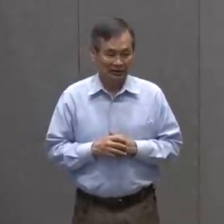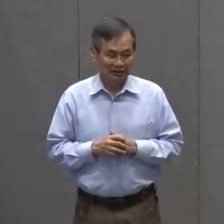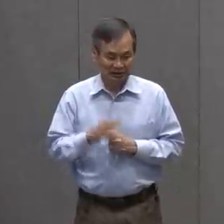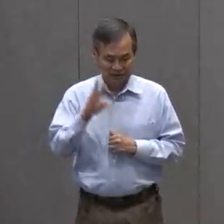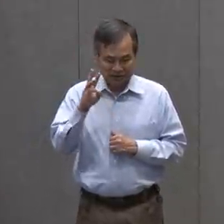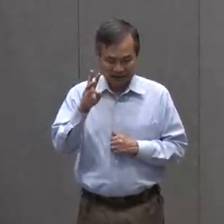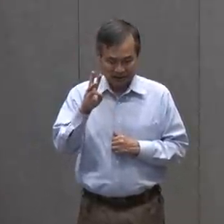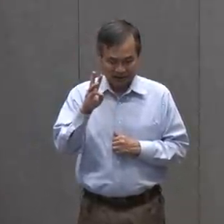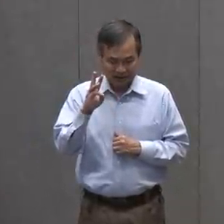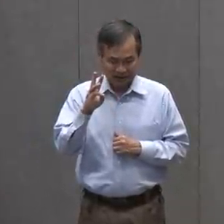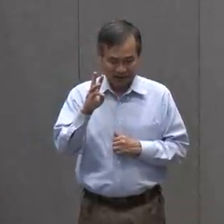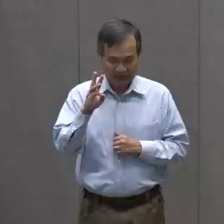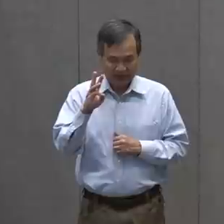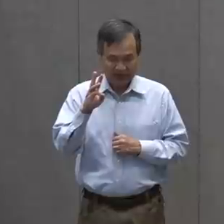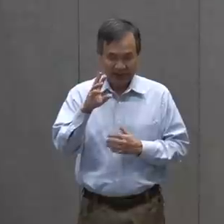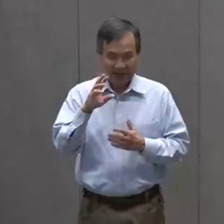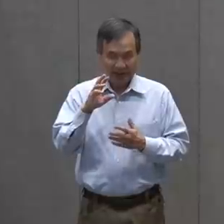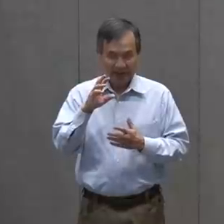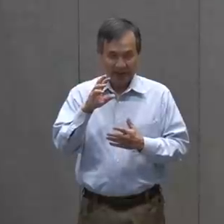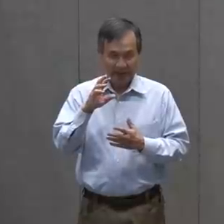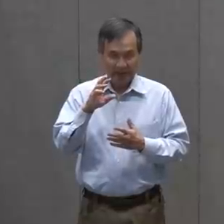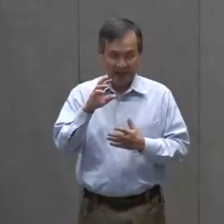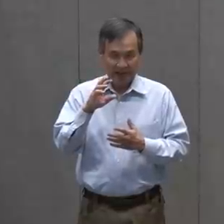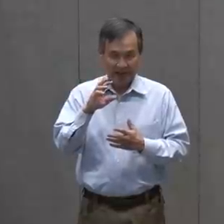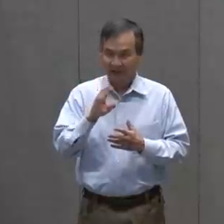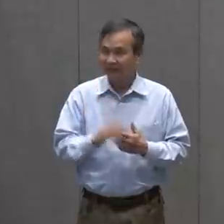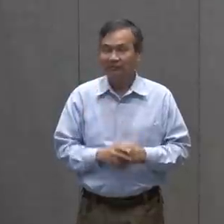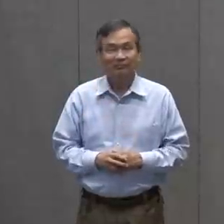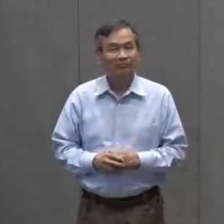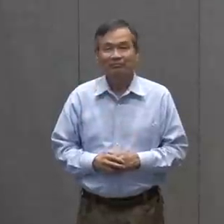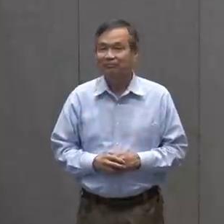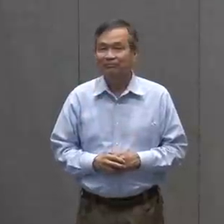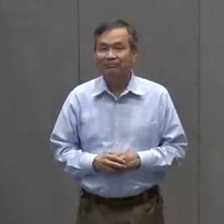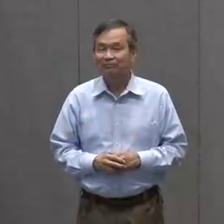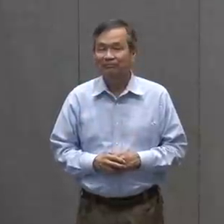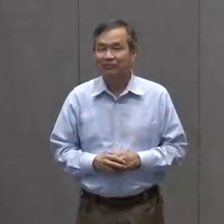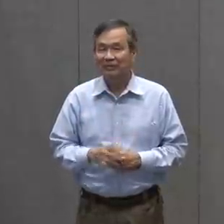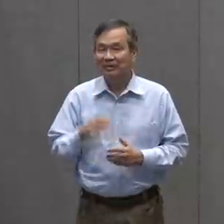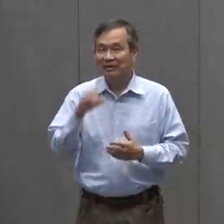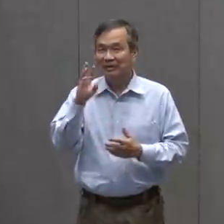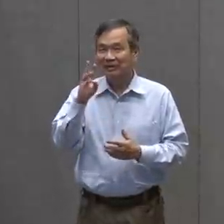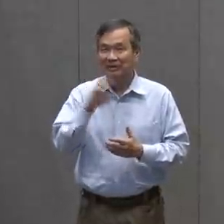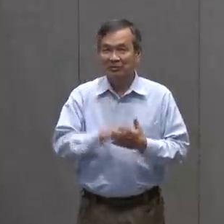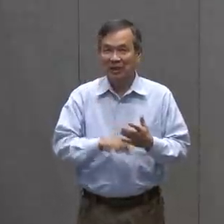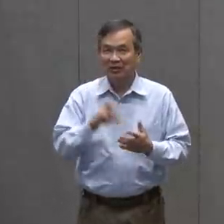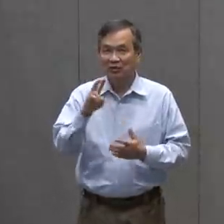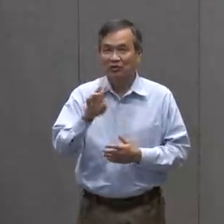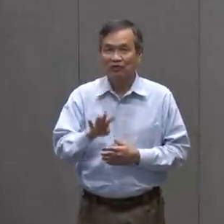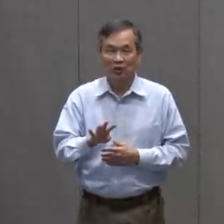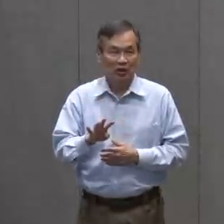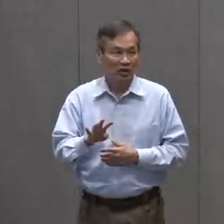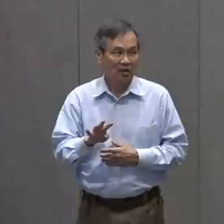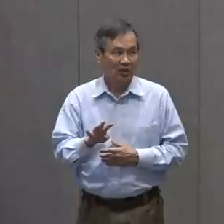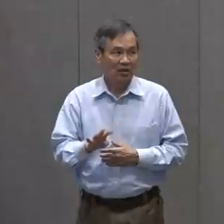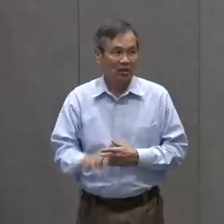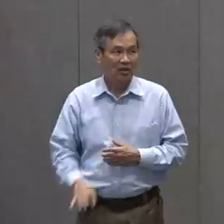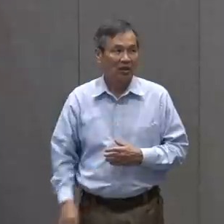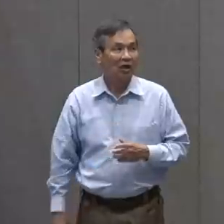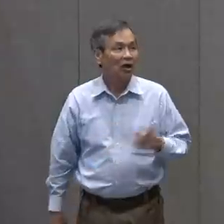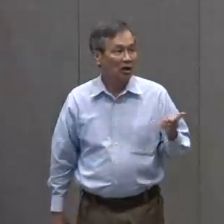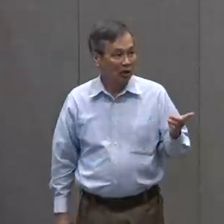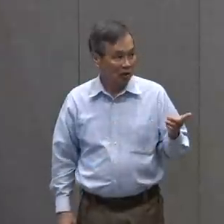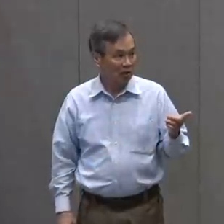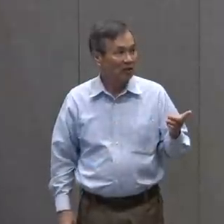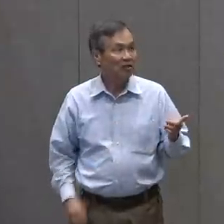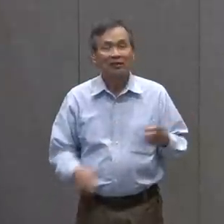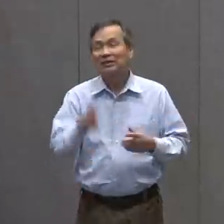6 minus 2, no, that won't work either. 6 minus 2 is 4. Oh, 4. I have one. Oh, I do.